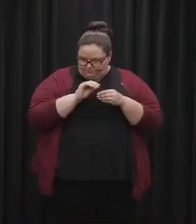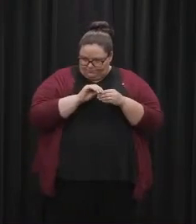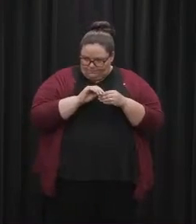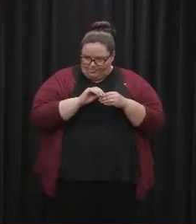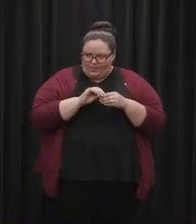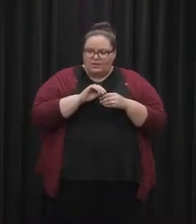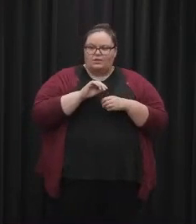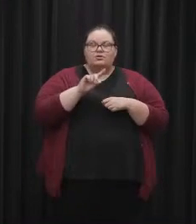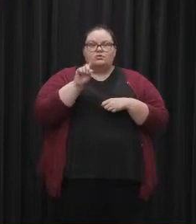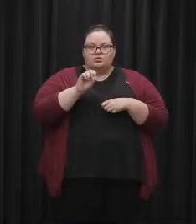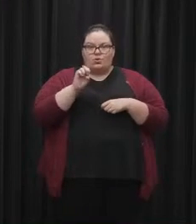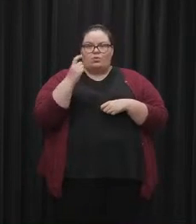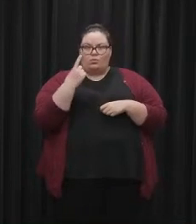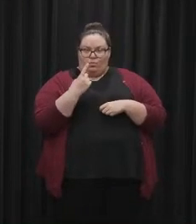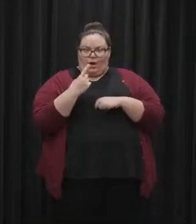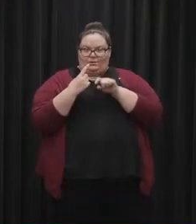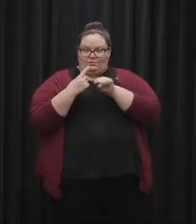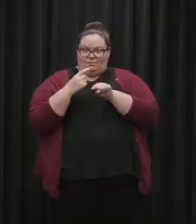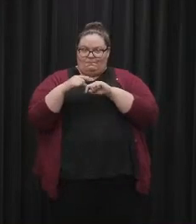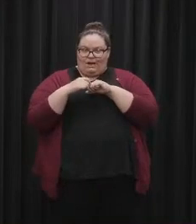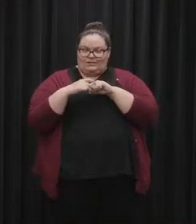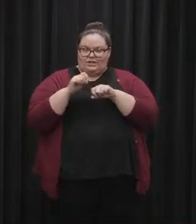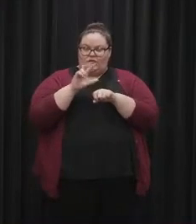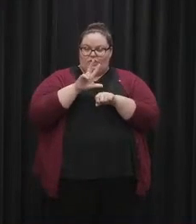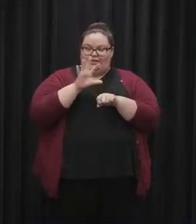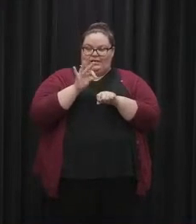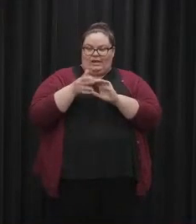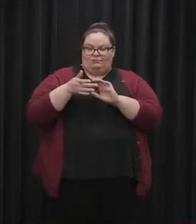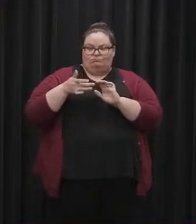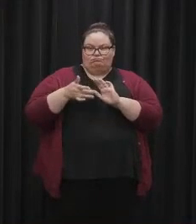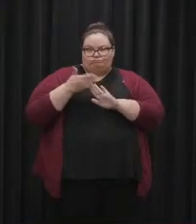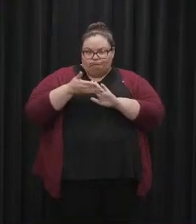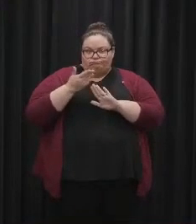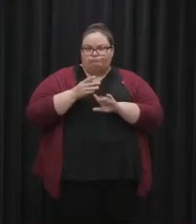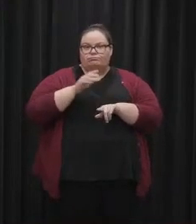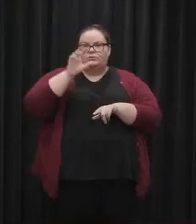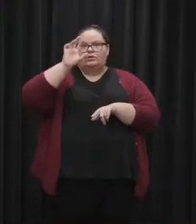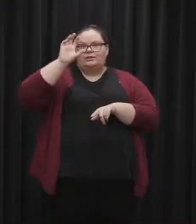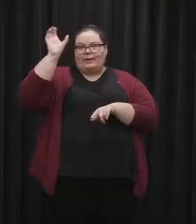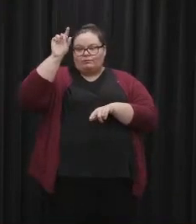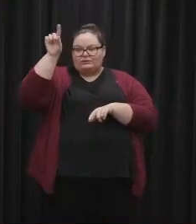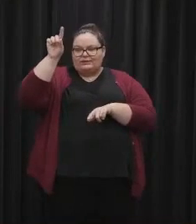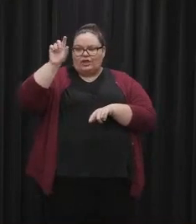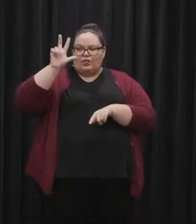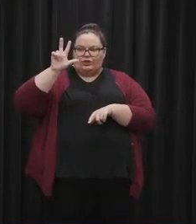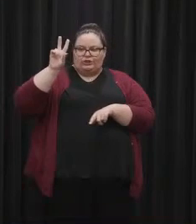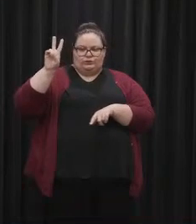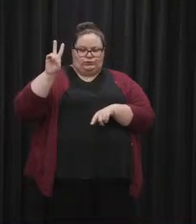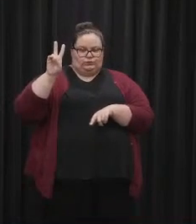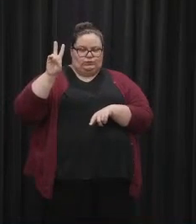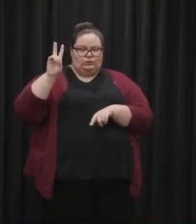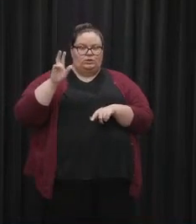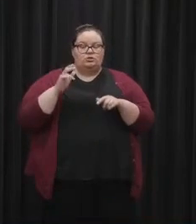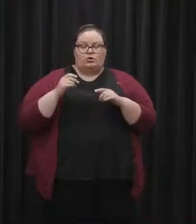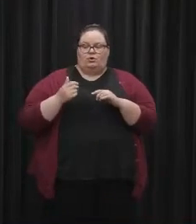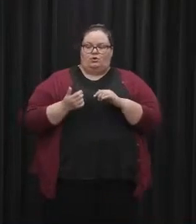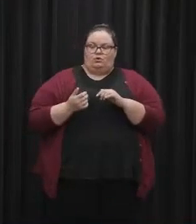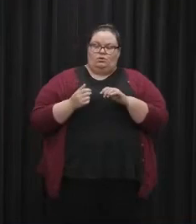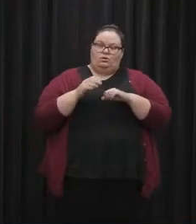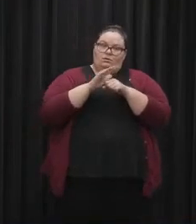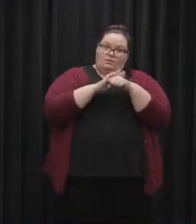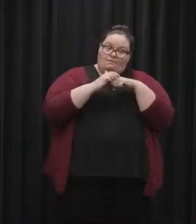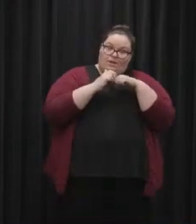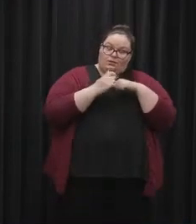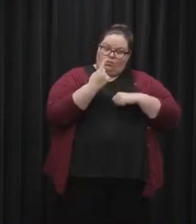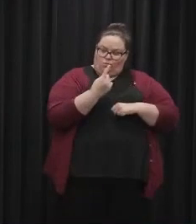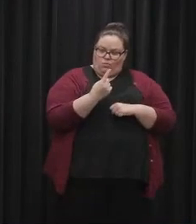in Zone 1, there are 39 active cases, and in Zone 5, there are 32 active cases. So today, there are 3 new cases in Zone 1,